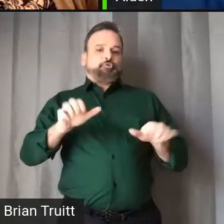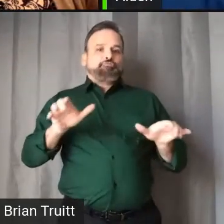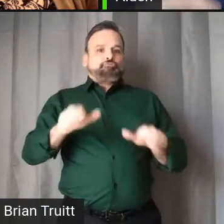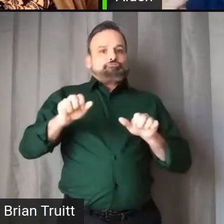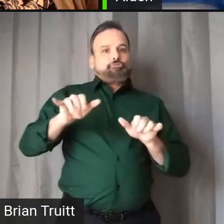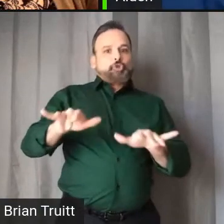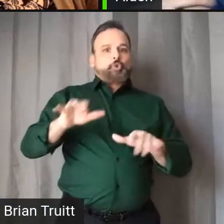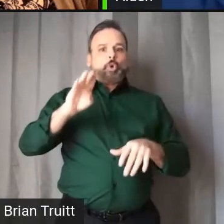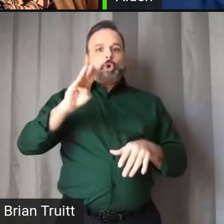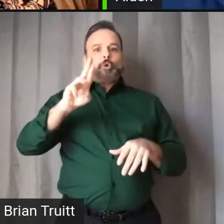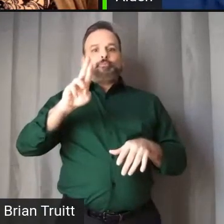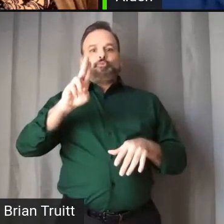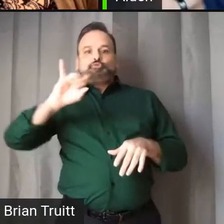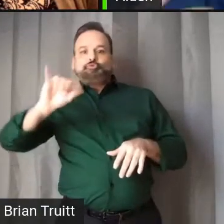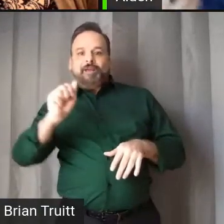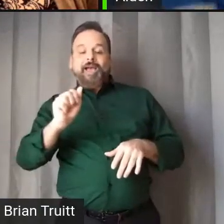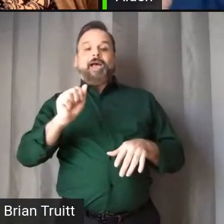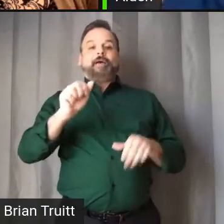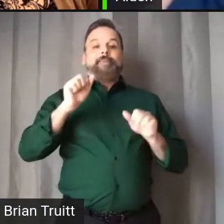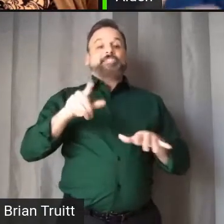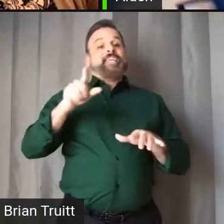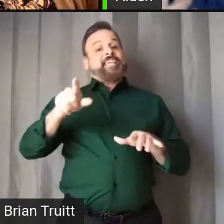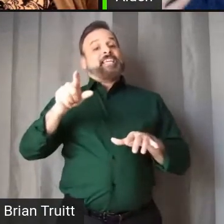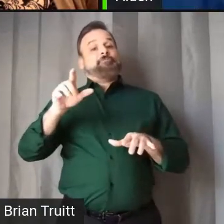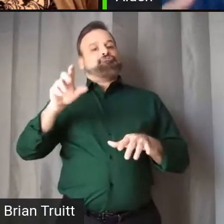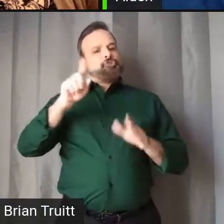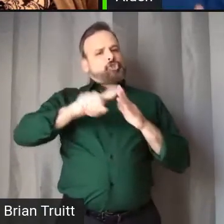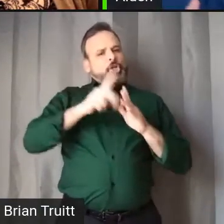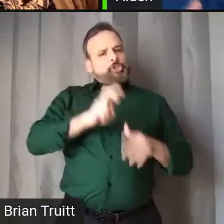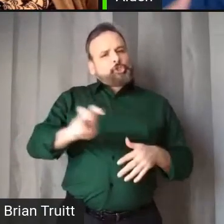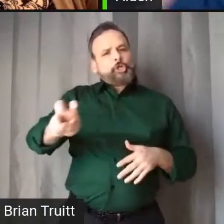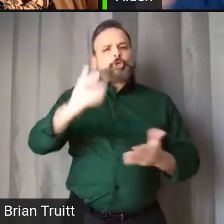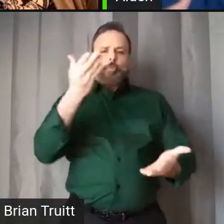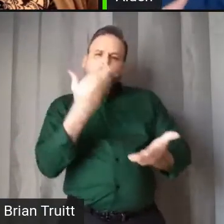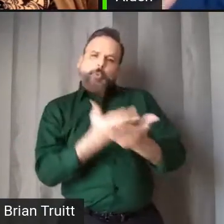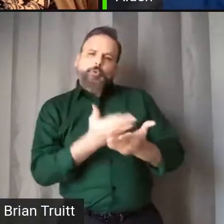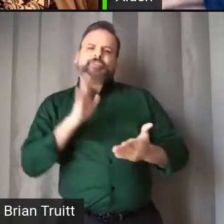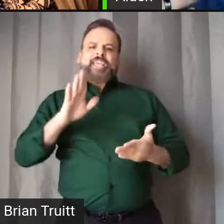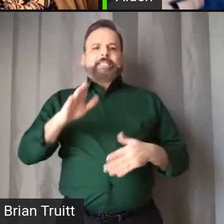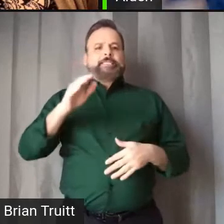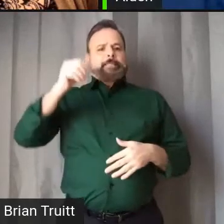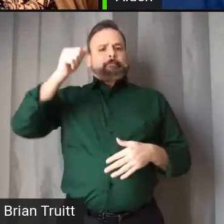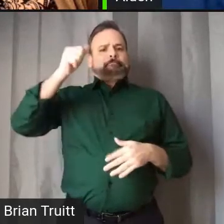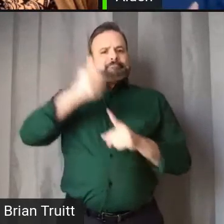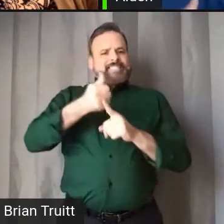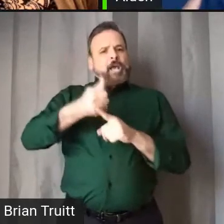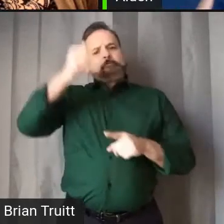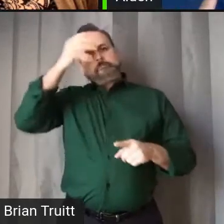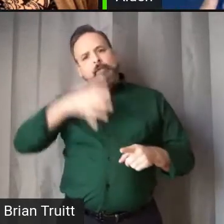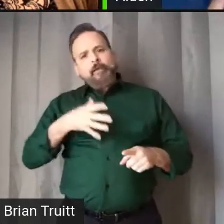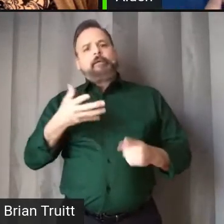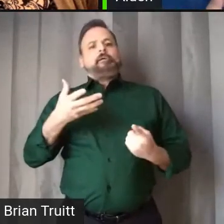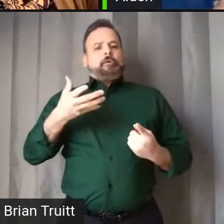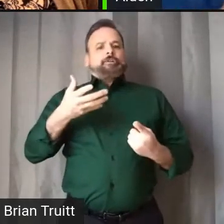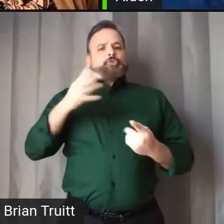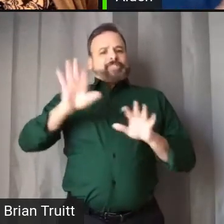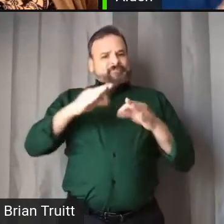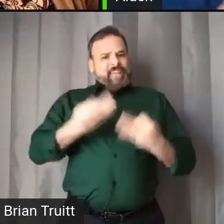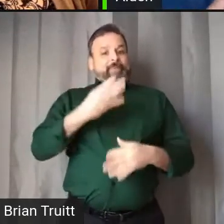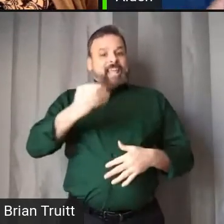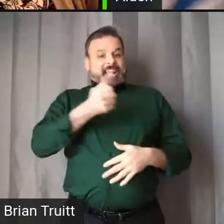a journey to like prove his gender and his magical abilities to his family, but also very much to himself. So